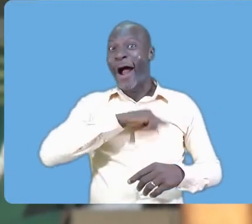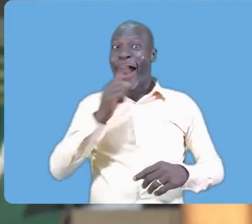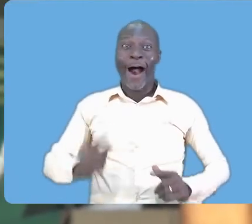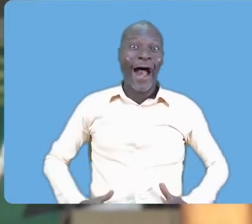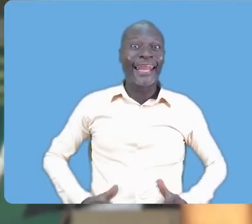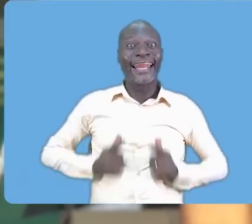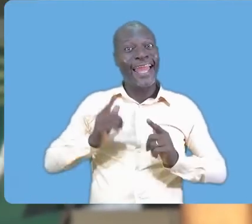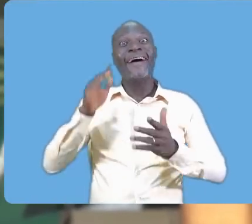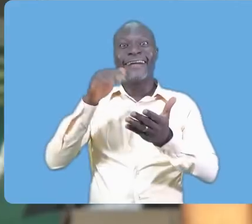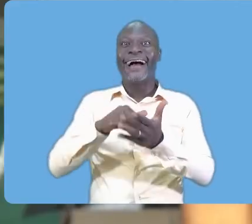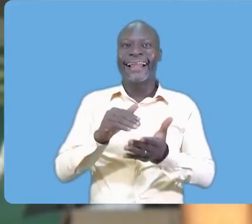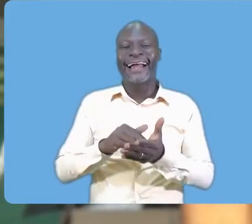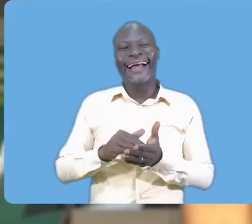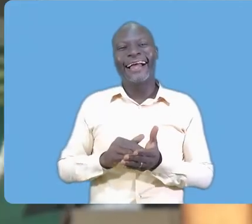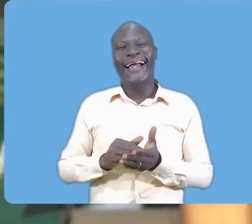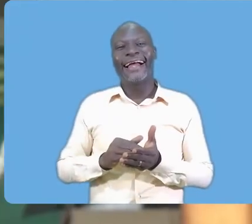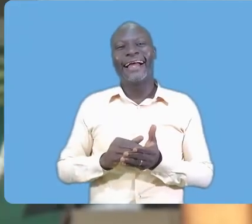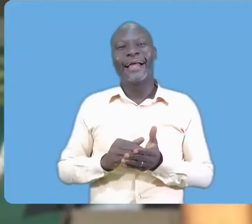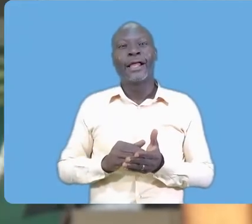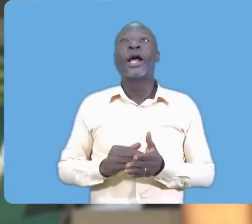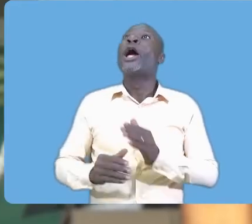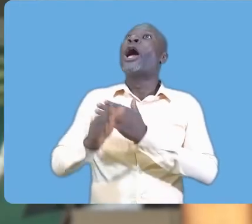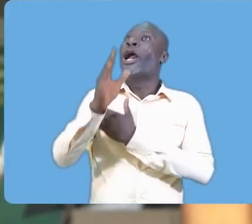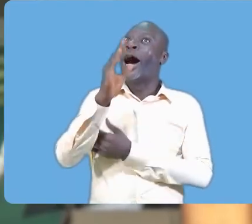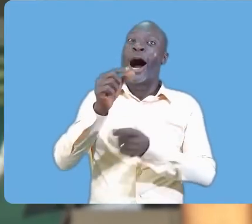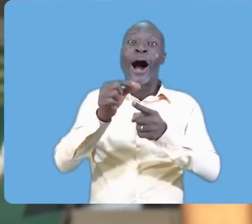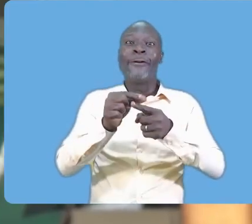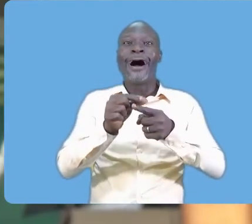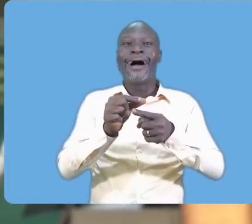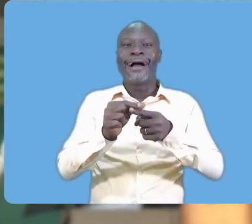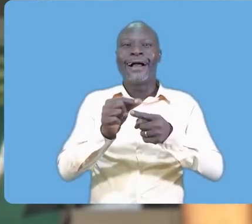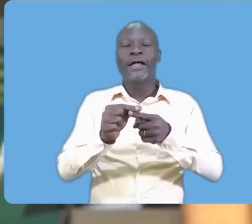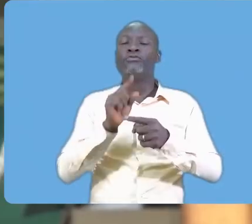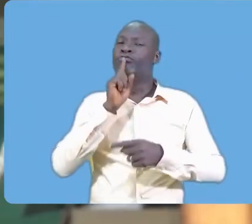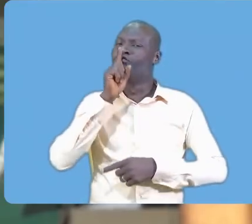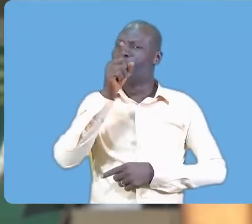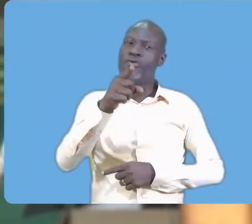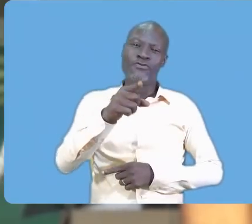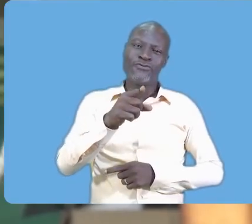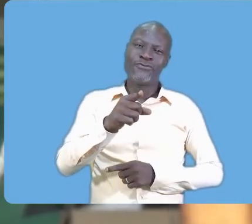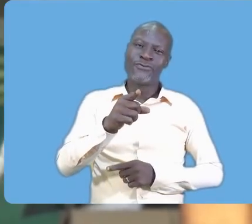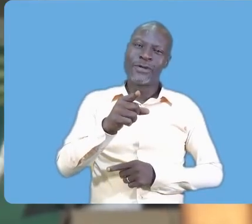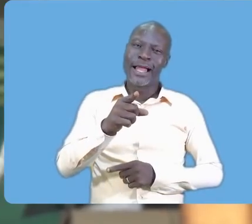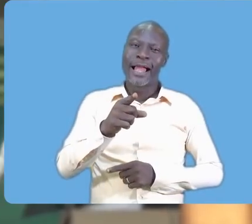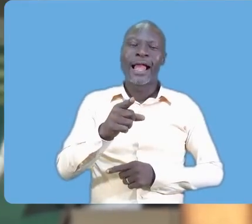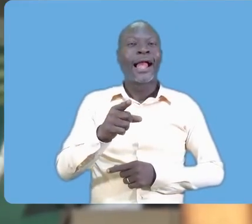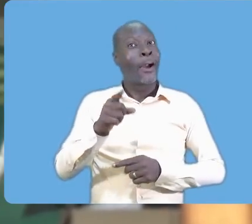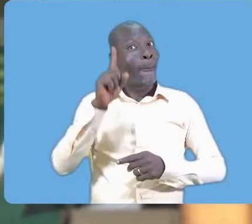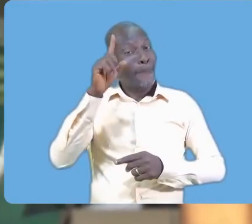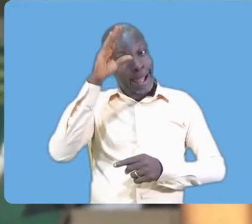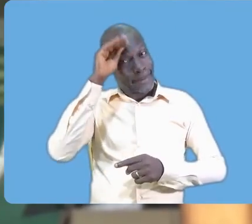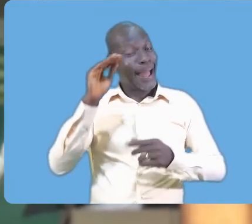Akra at Yasifo. Unyankopon asem e no kre. Na ojuntufo bi